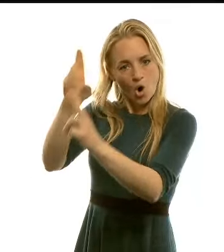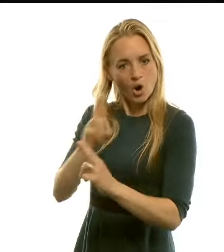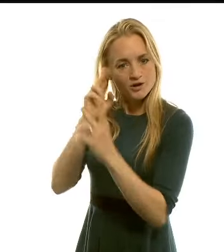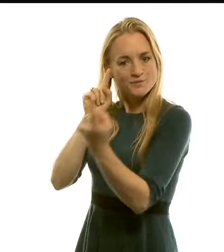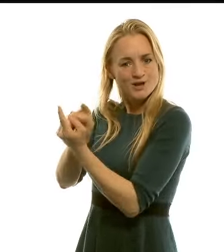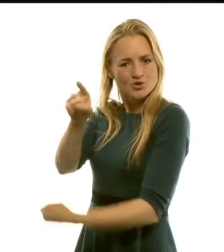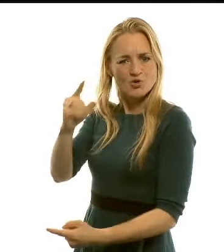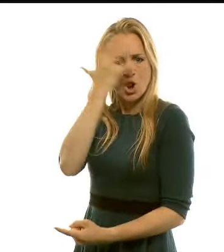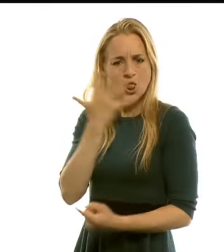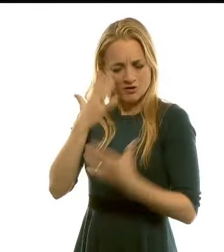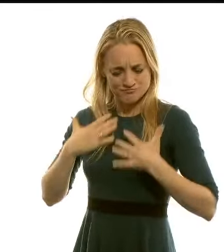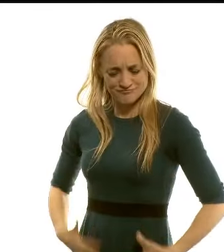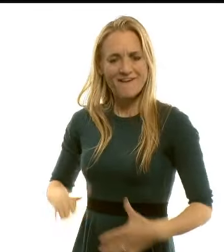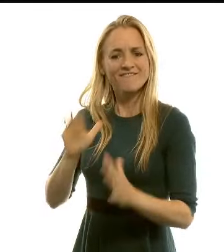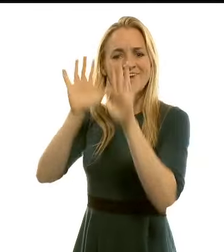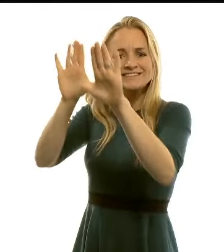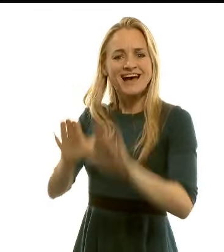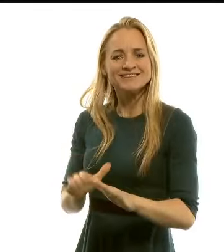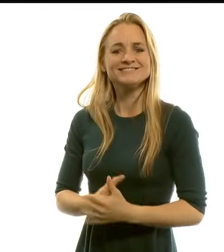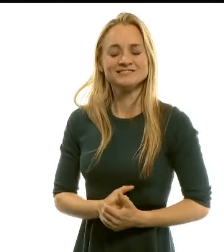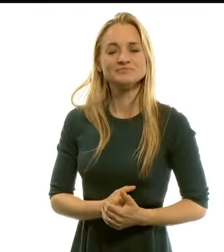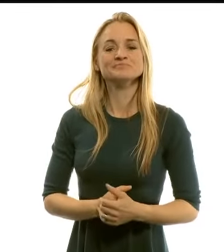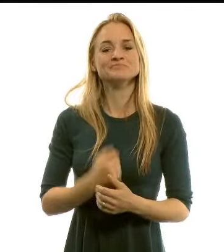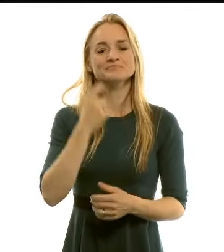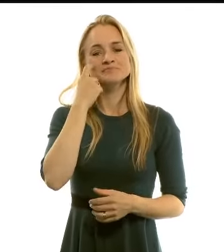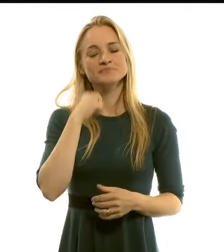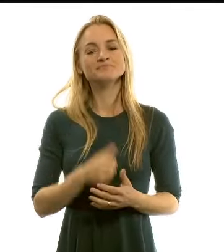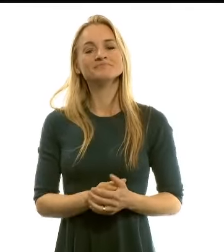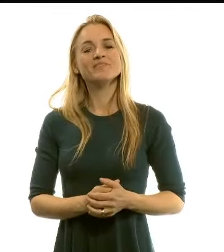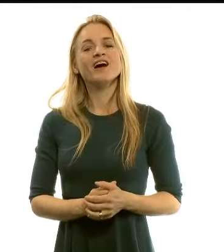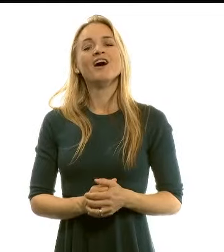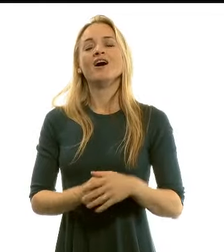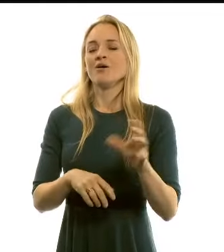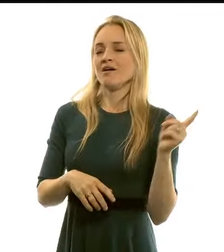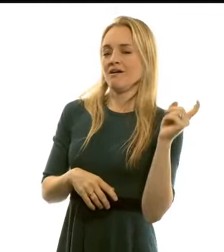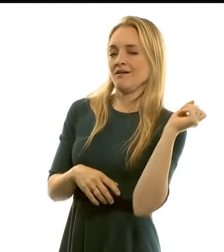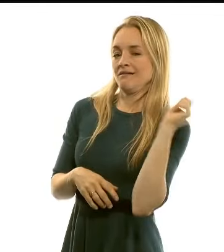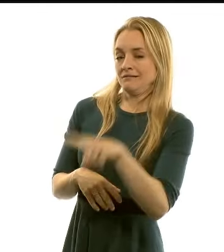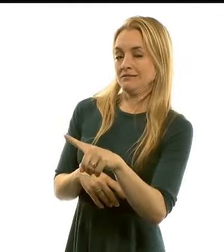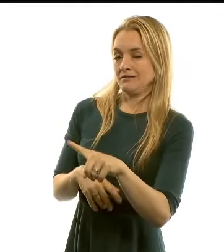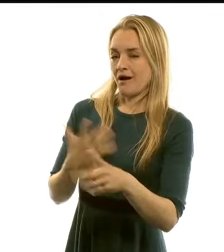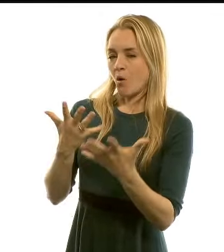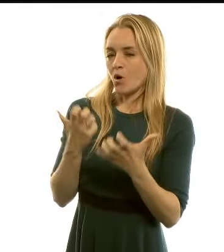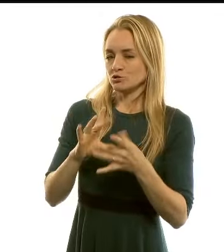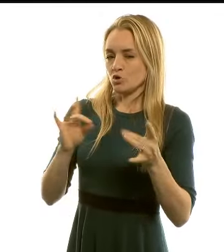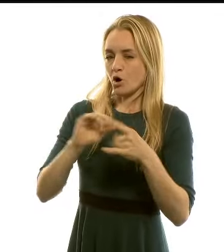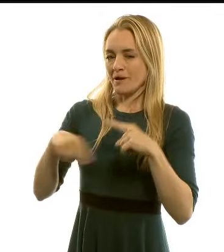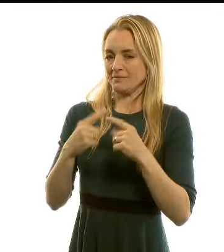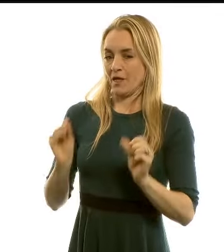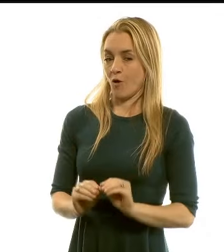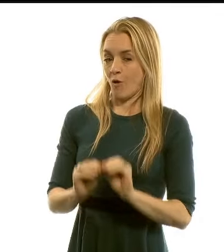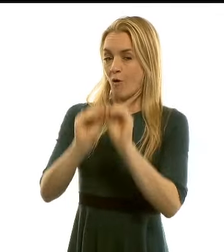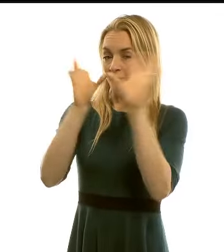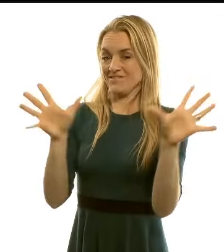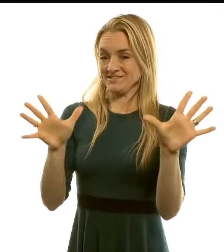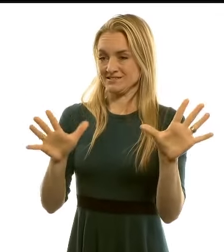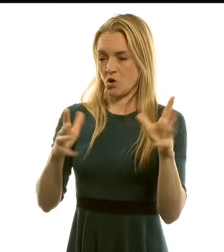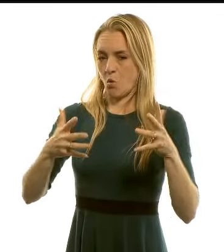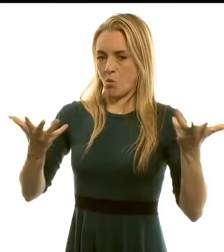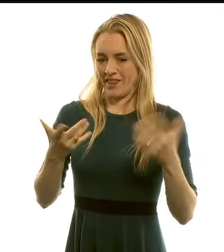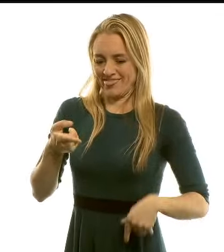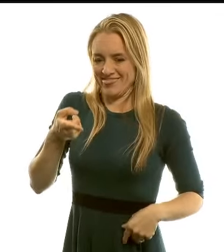but I didn't want to match. Thank you. Justin, can we address the elephant in the room, which is this obvious Lego